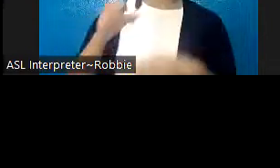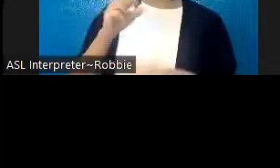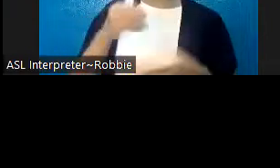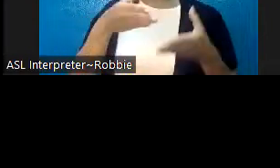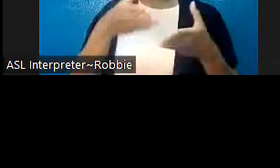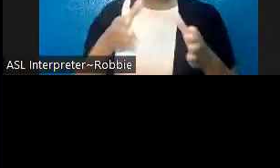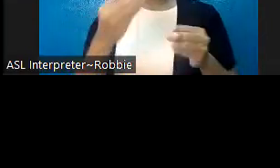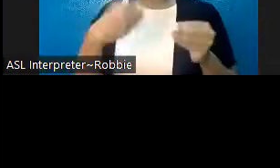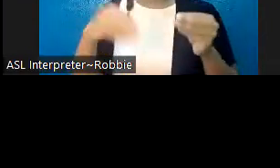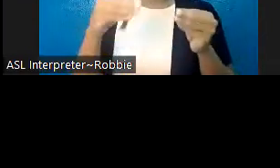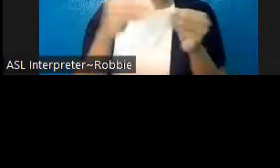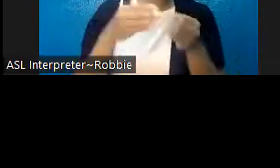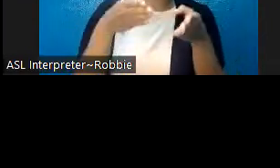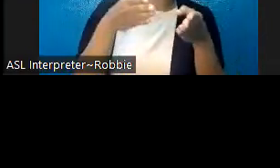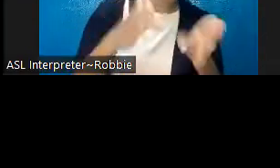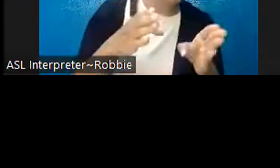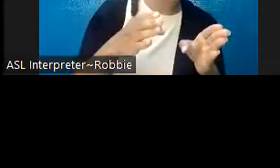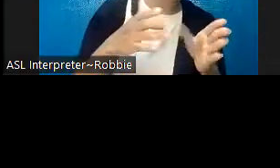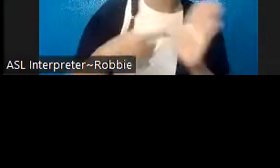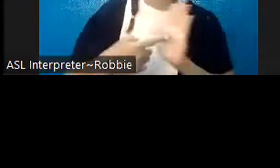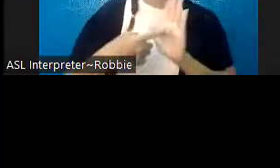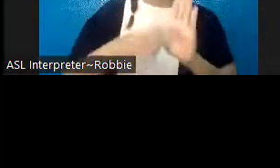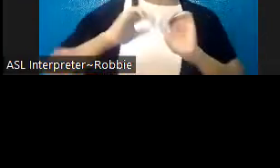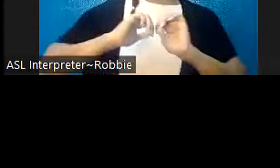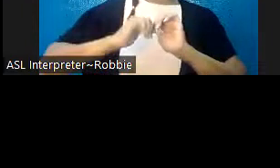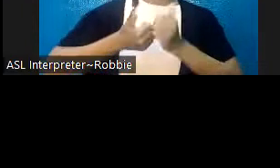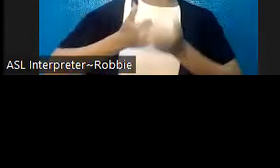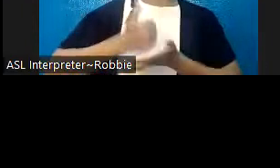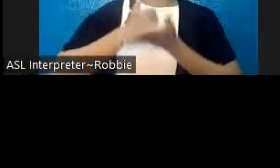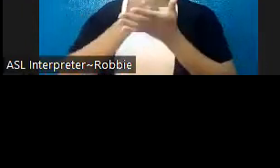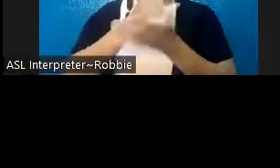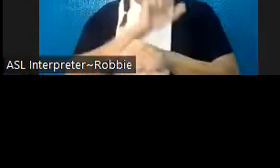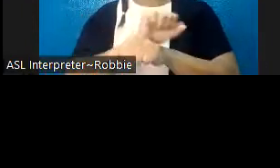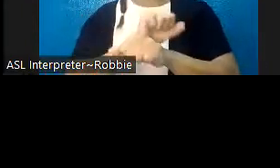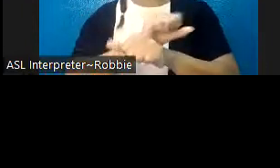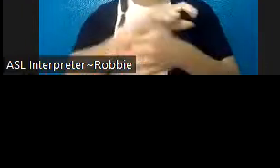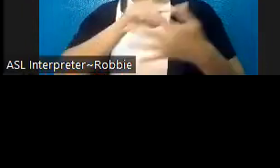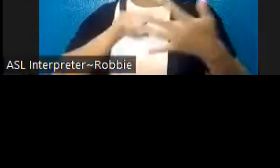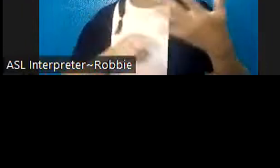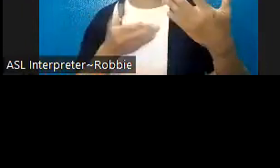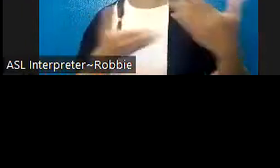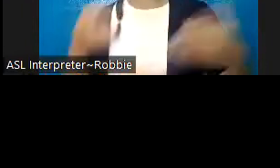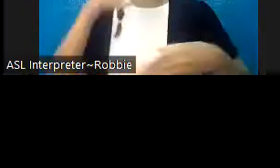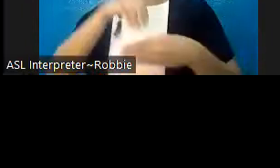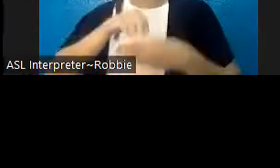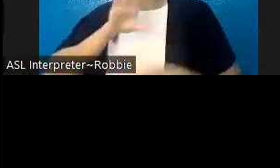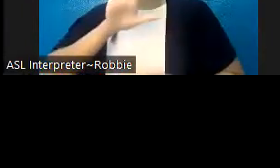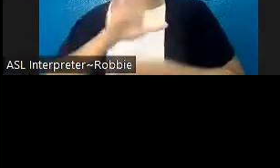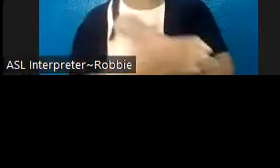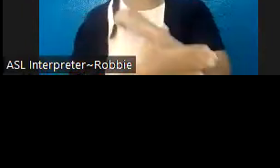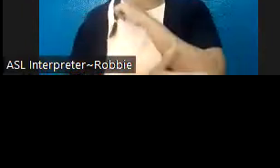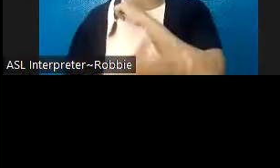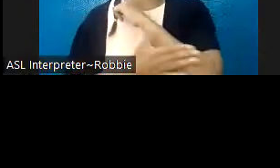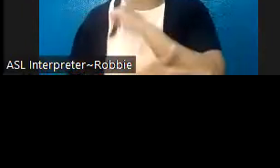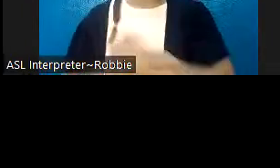bit more nuance to know how you want to attend to working on these things within your county. I just feel it's